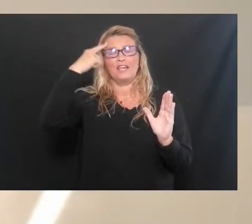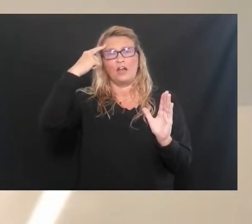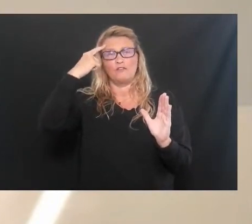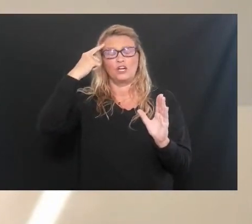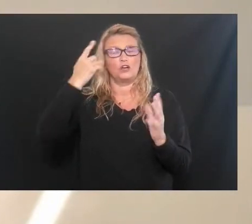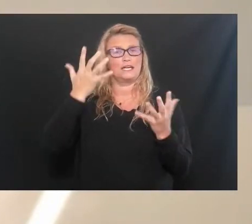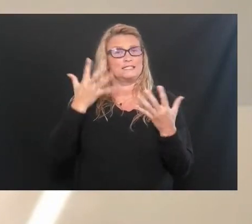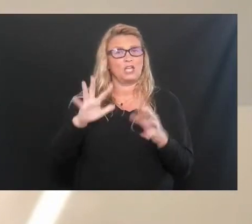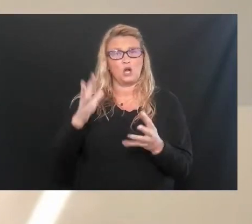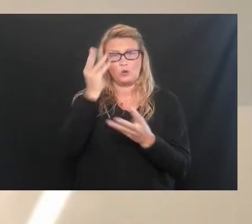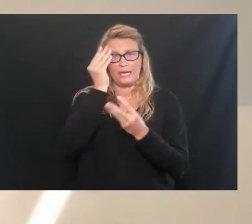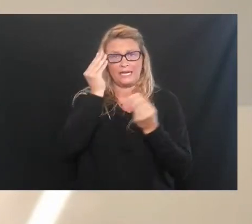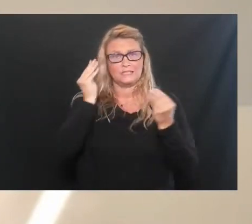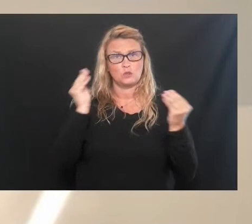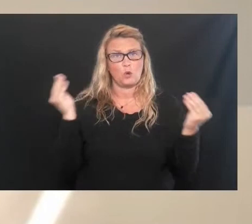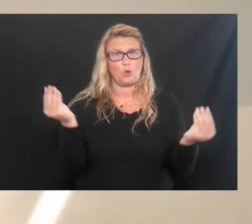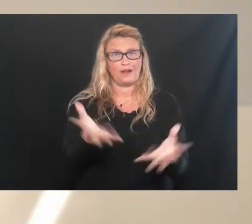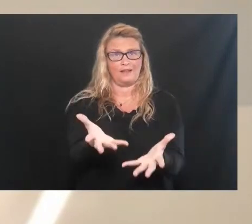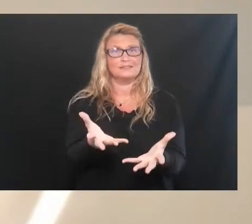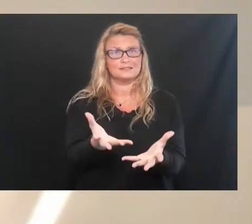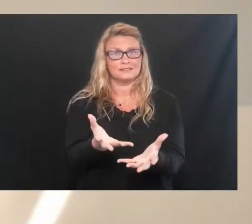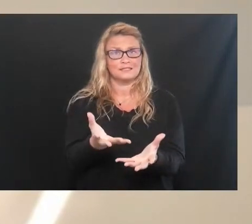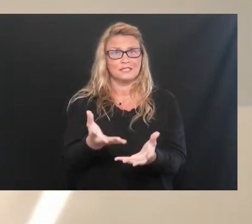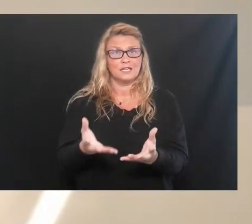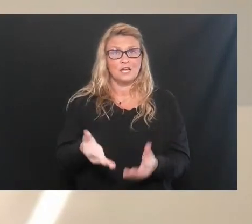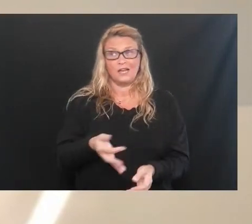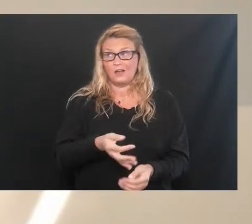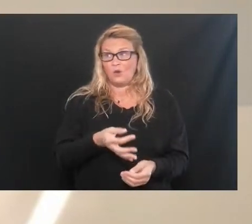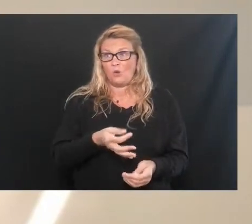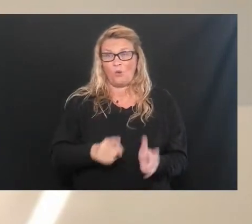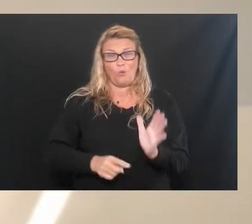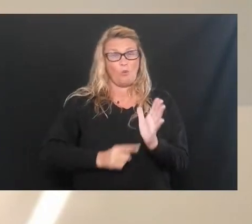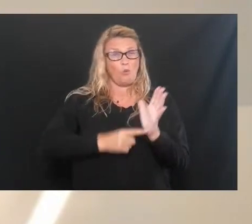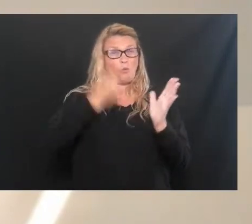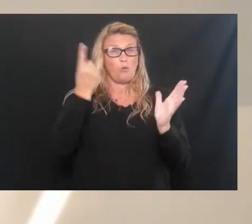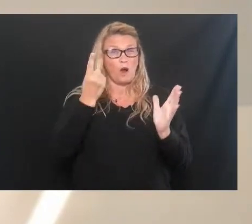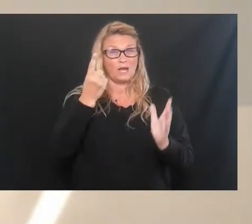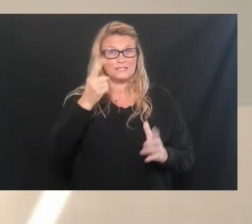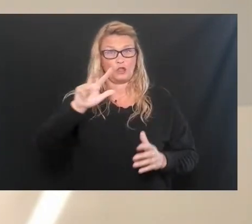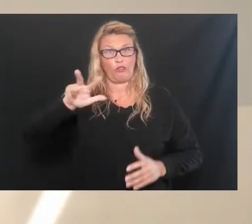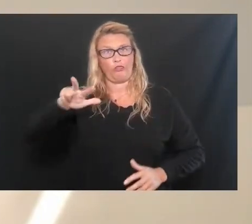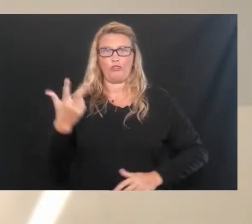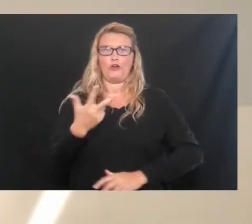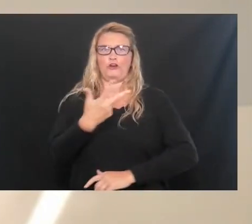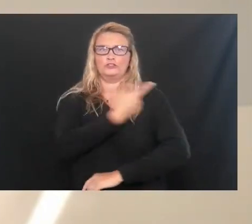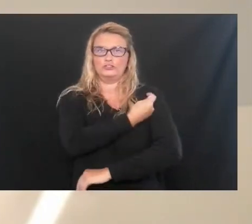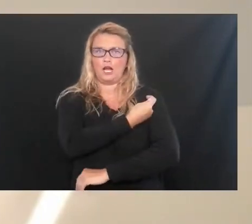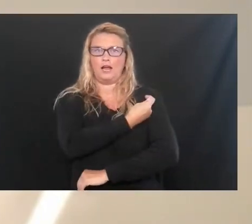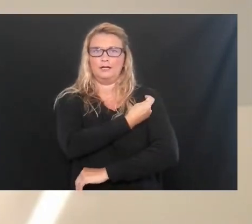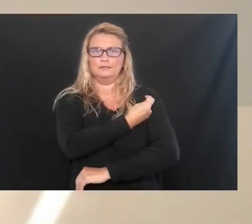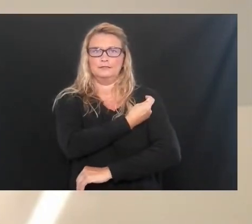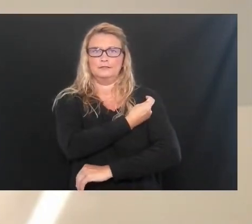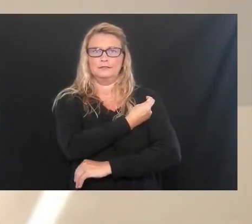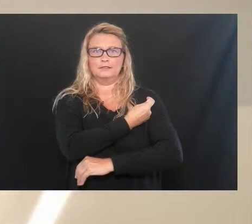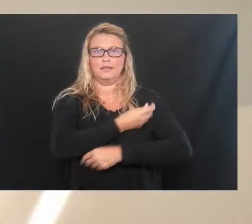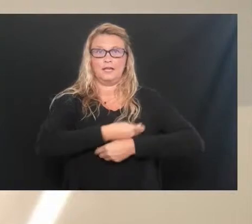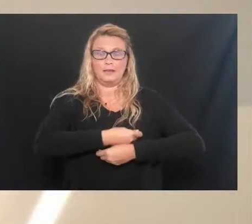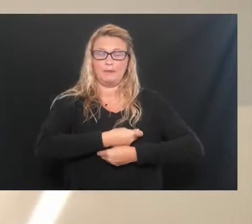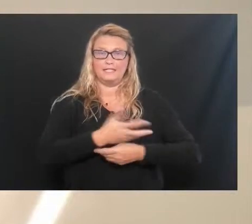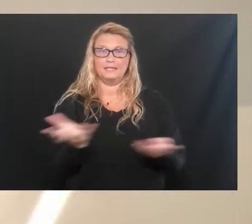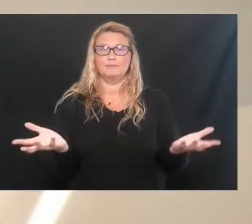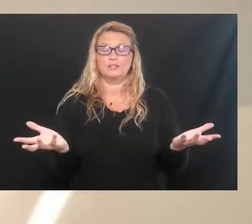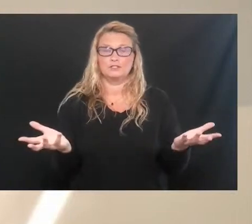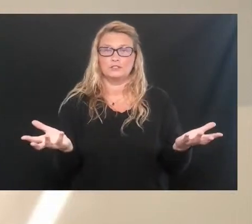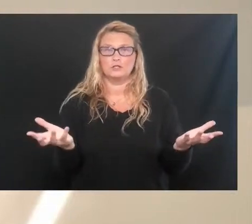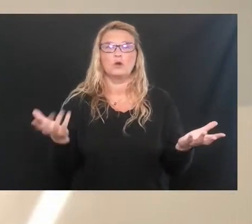us that as soon as booster doses or the third dose can be administered, that we